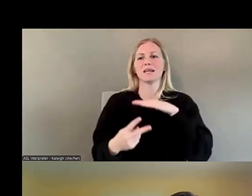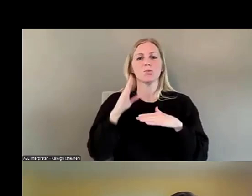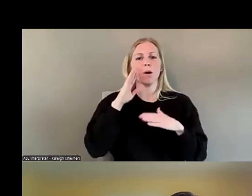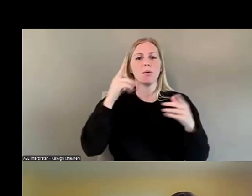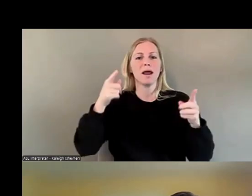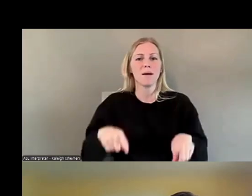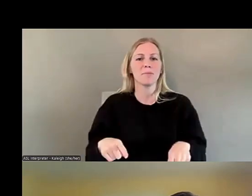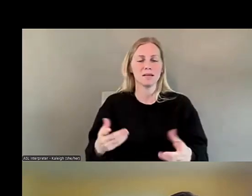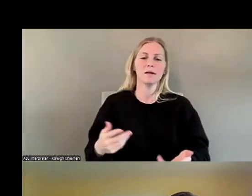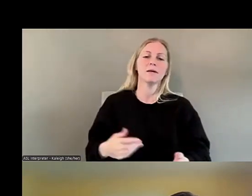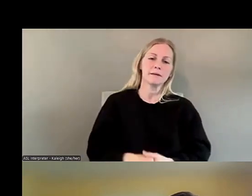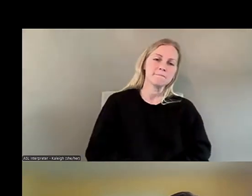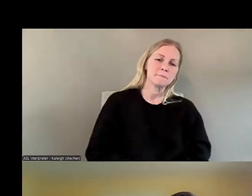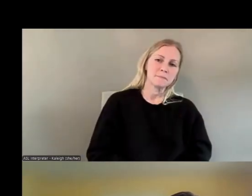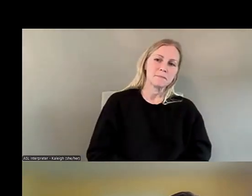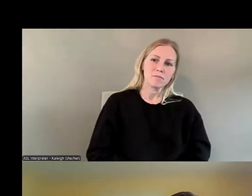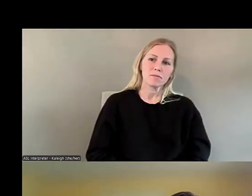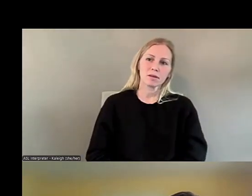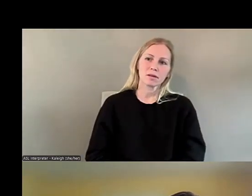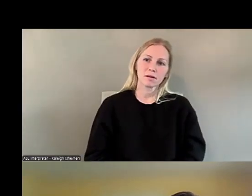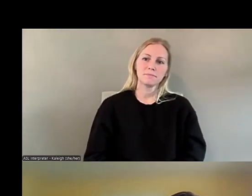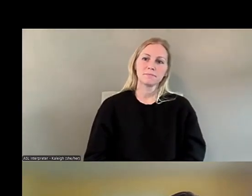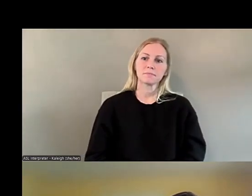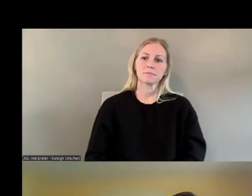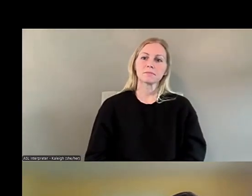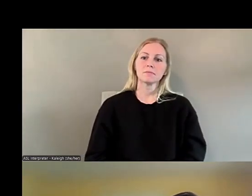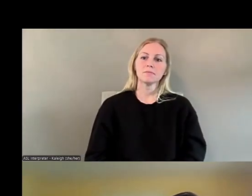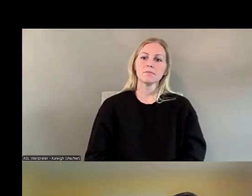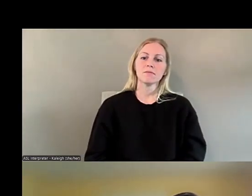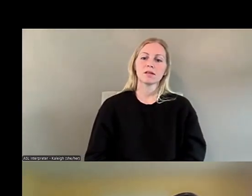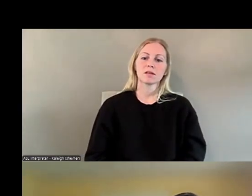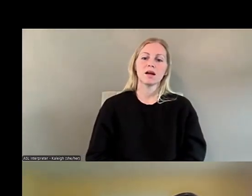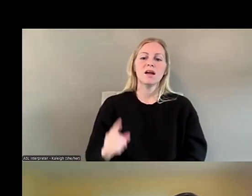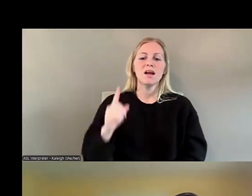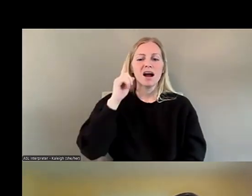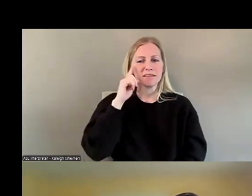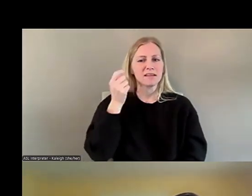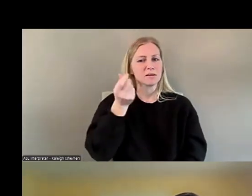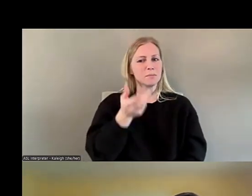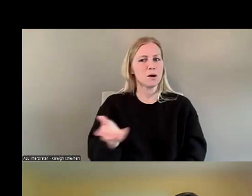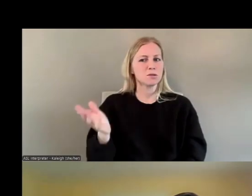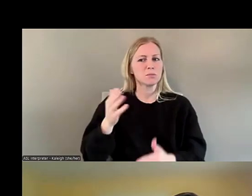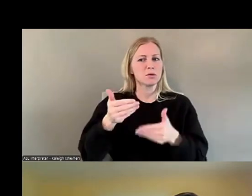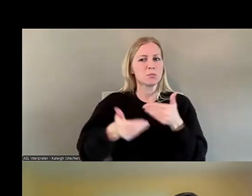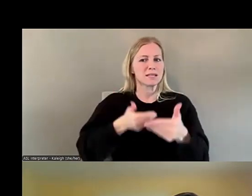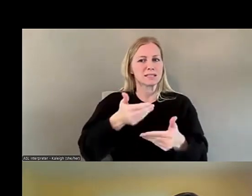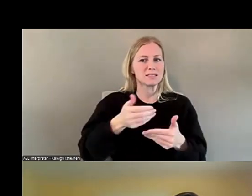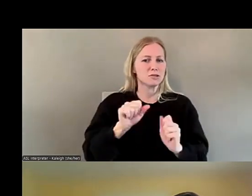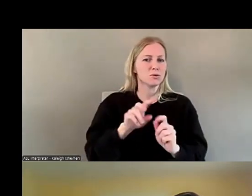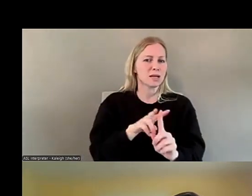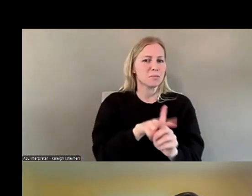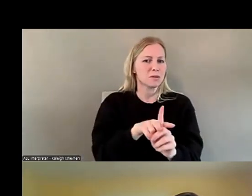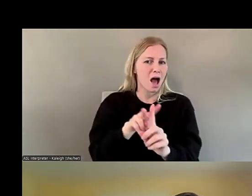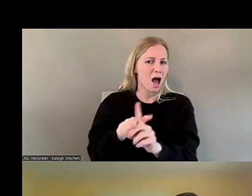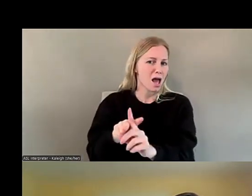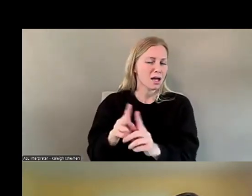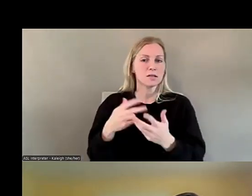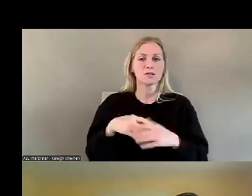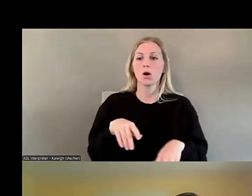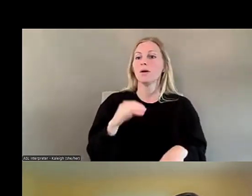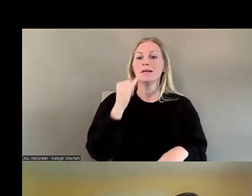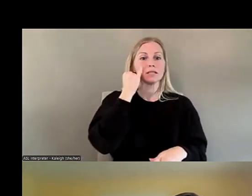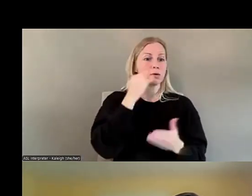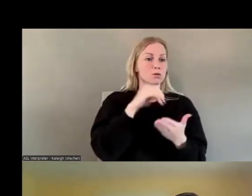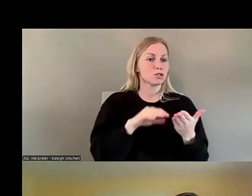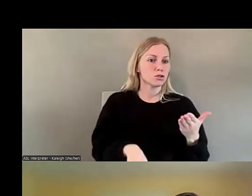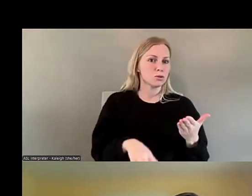there. But for the other, I think, you know, there are a number of processes you can apply. If a student is being unsafe to